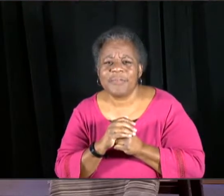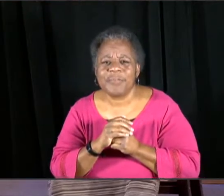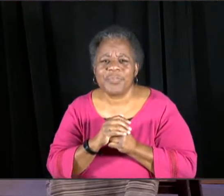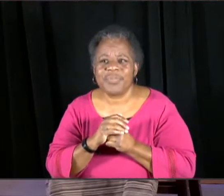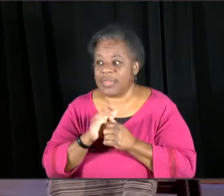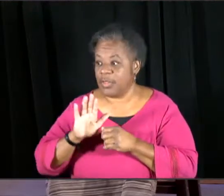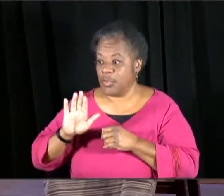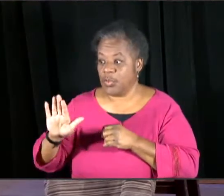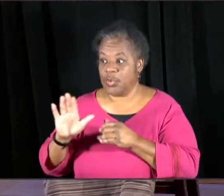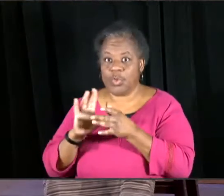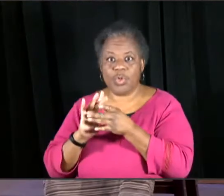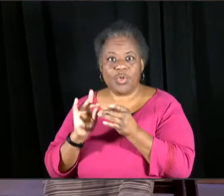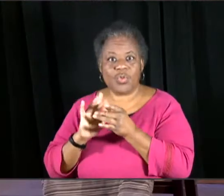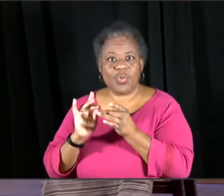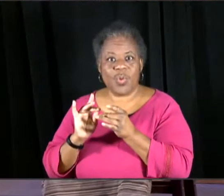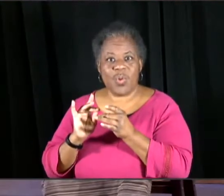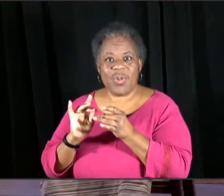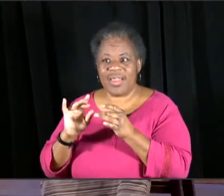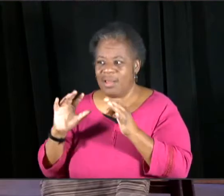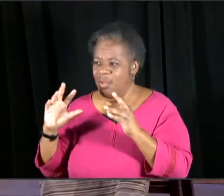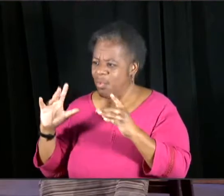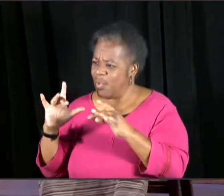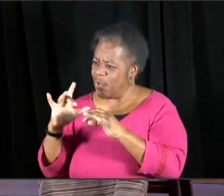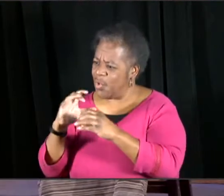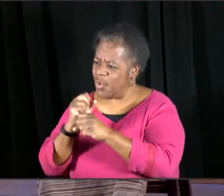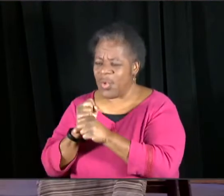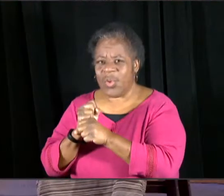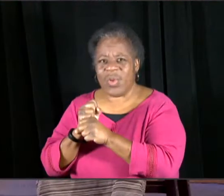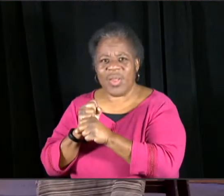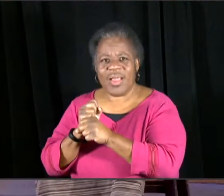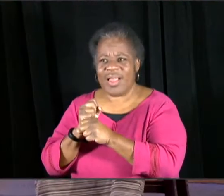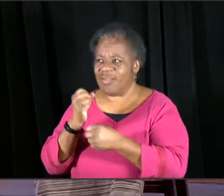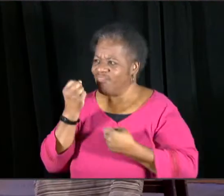Her story brought it all together, helped it make sense.